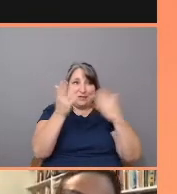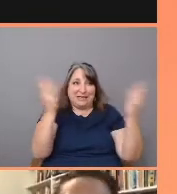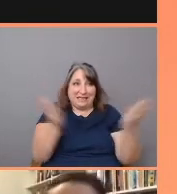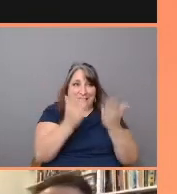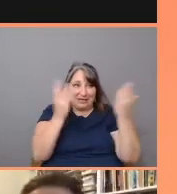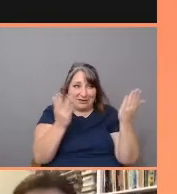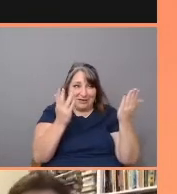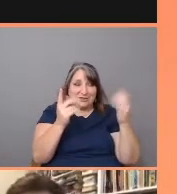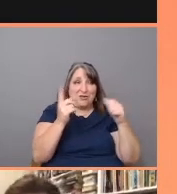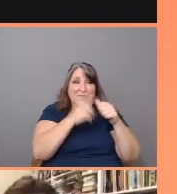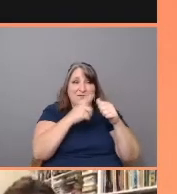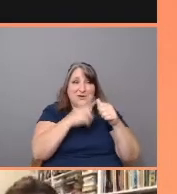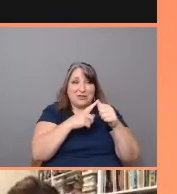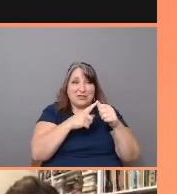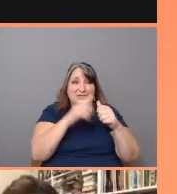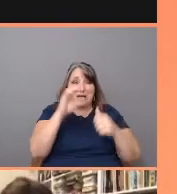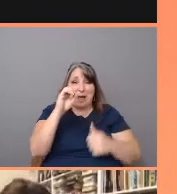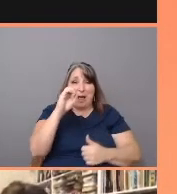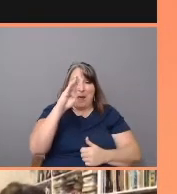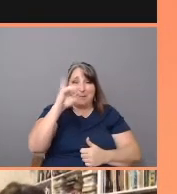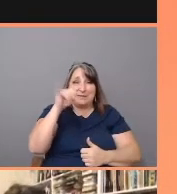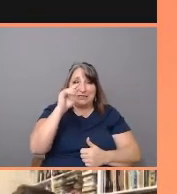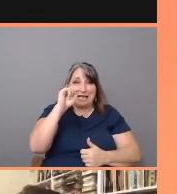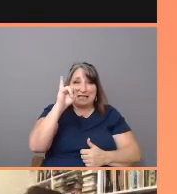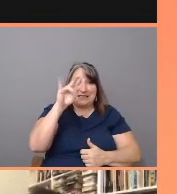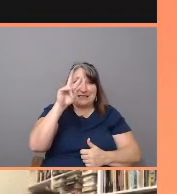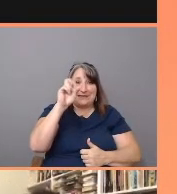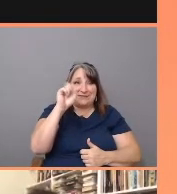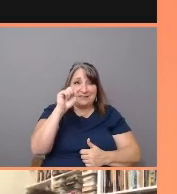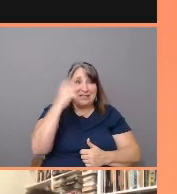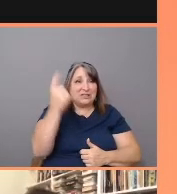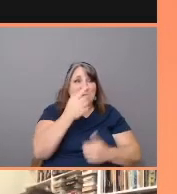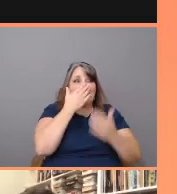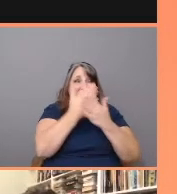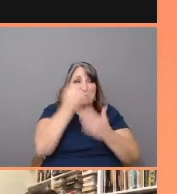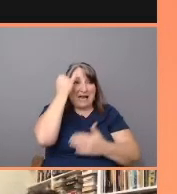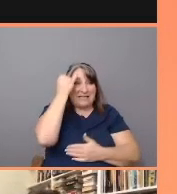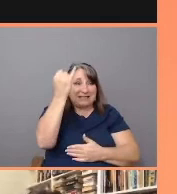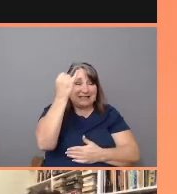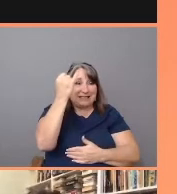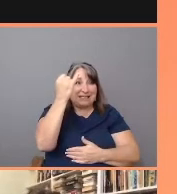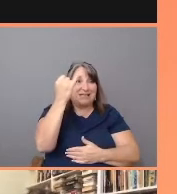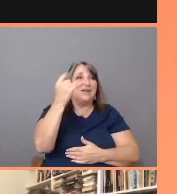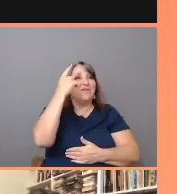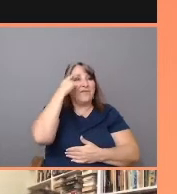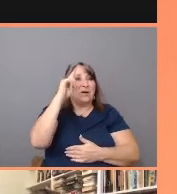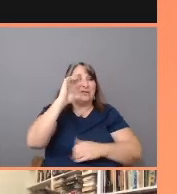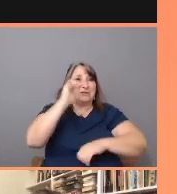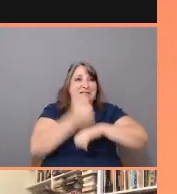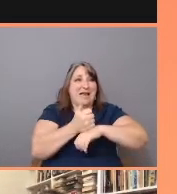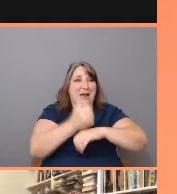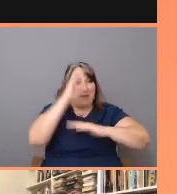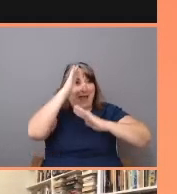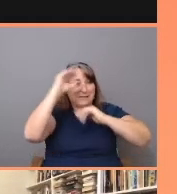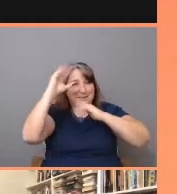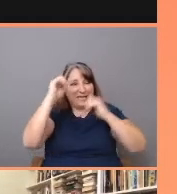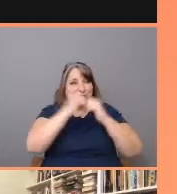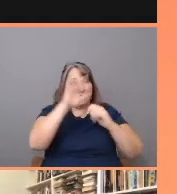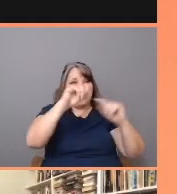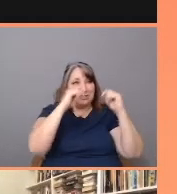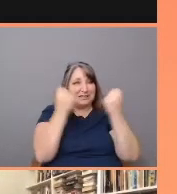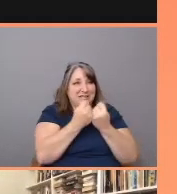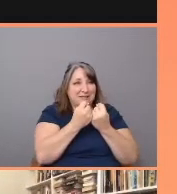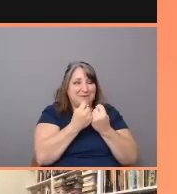objectives. It's always a good idea to align expectations with your team. This is especially going into a